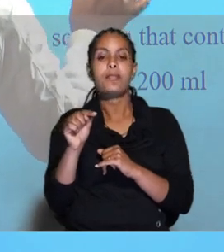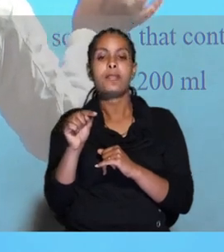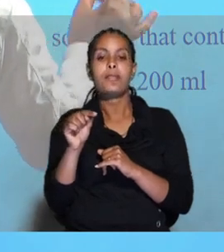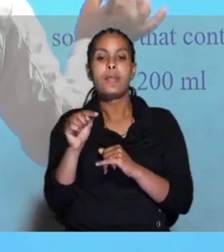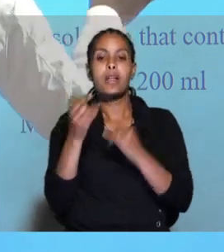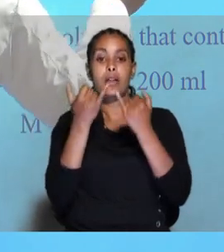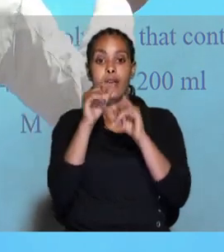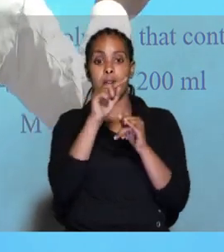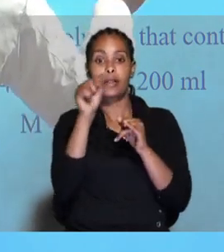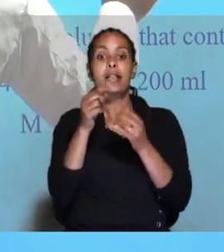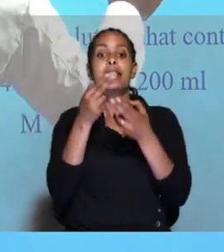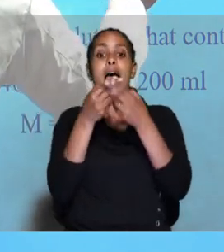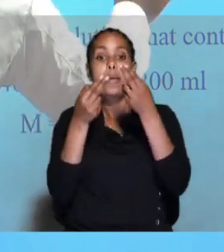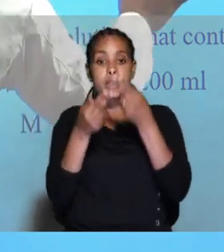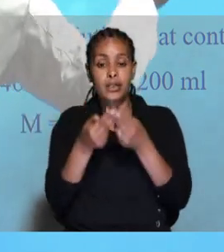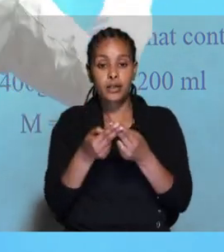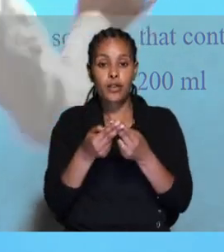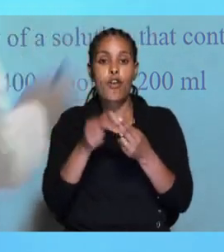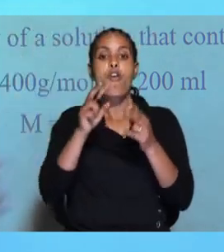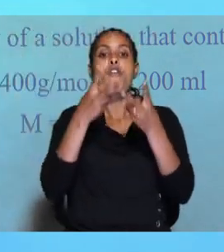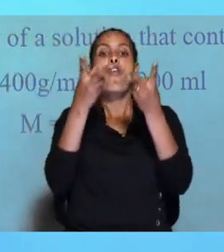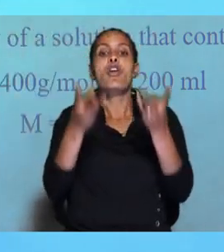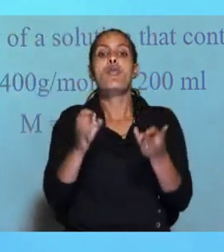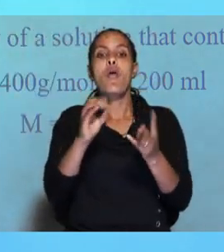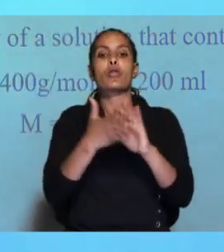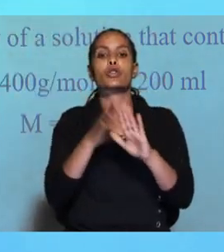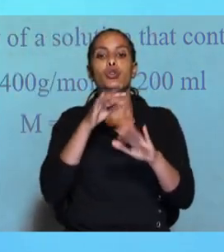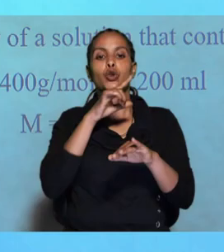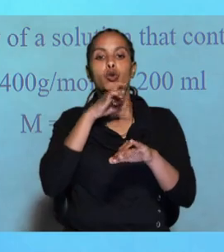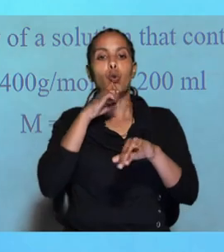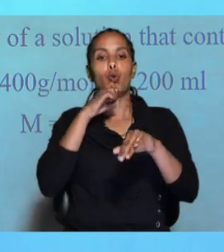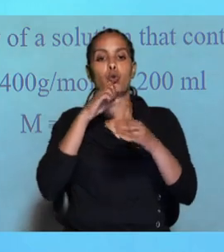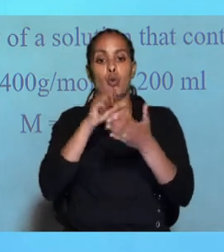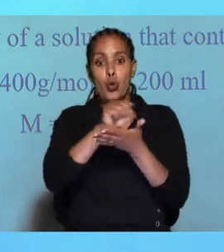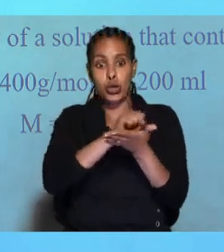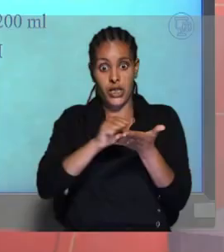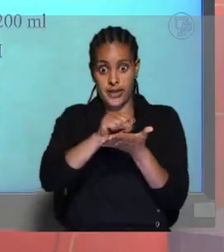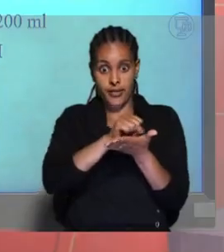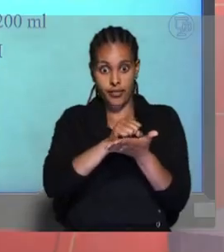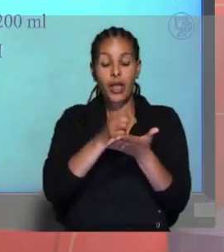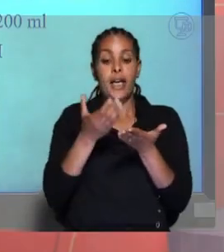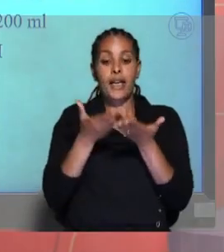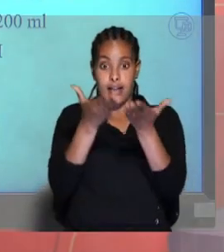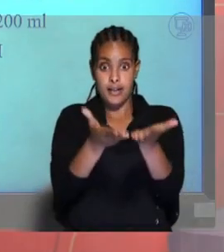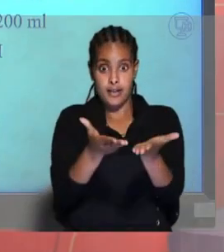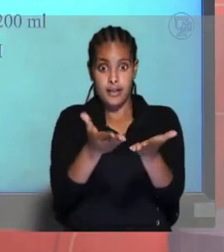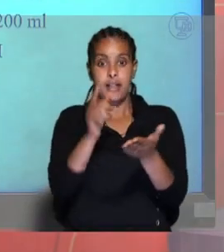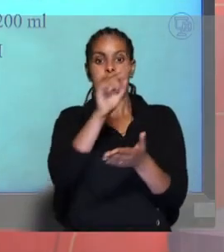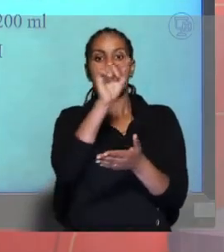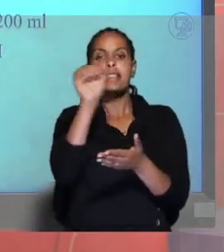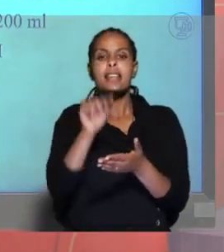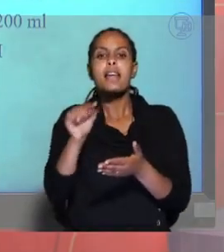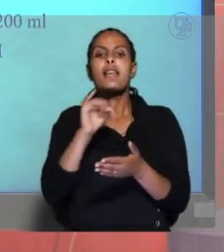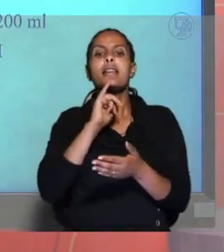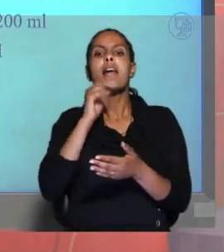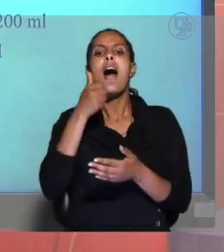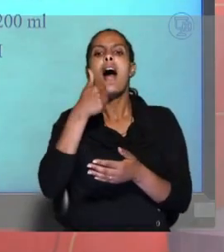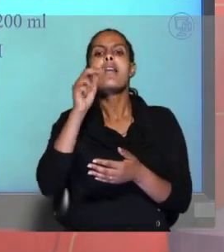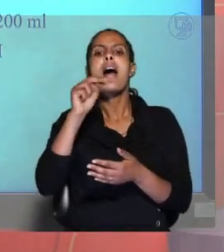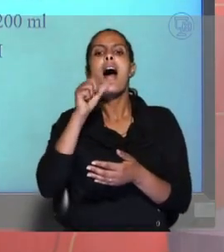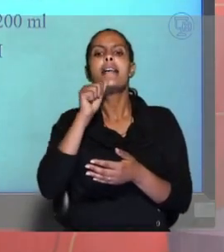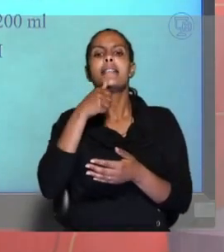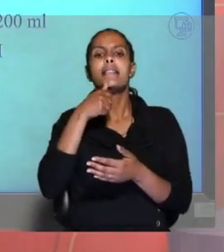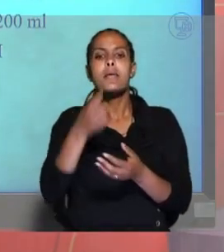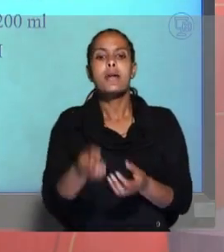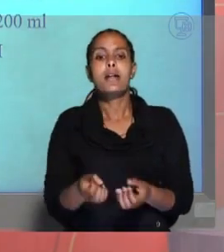divided by Z times volume of the solution. Here Z for an acid is